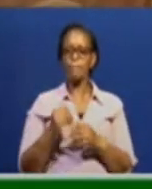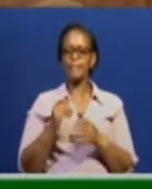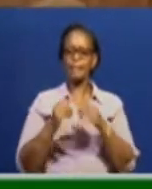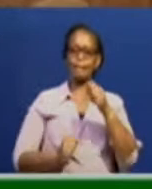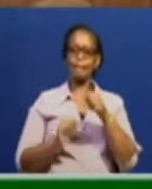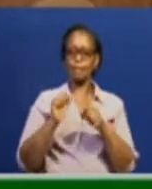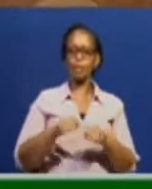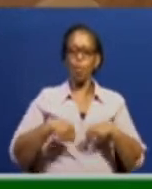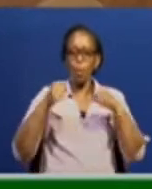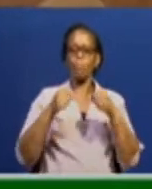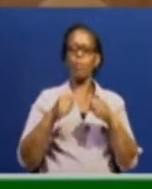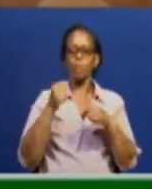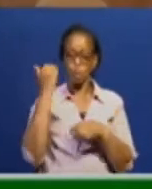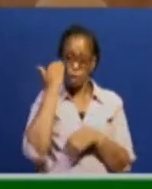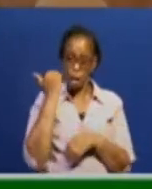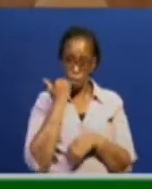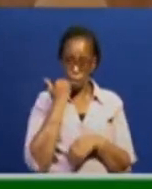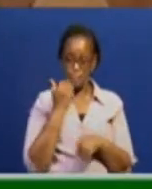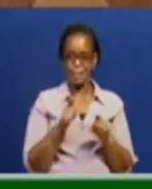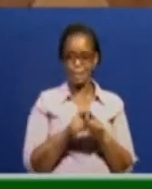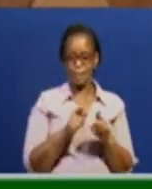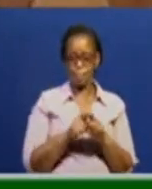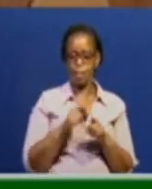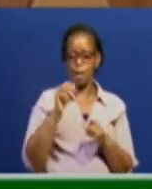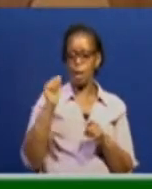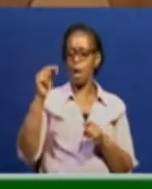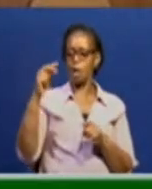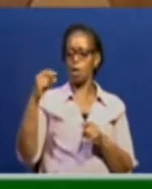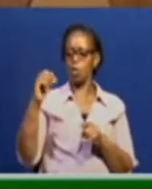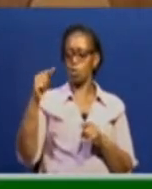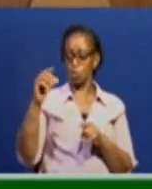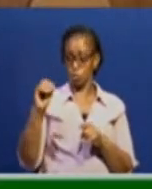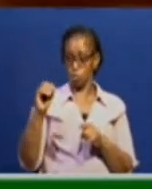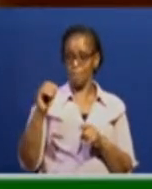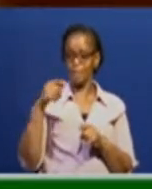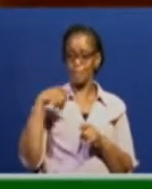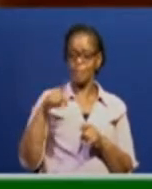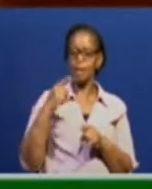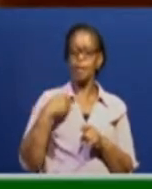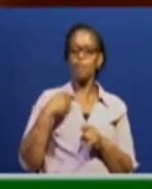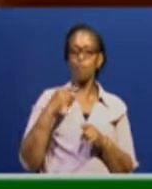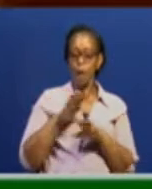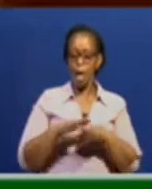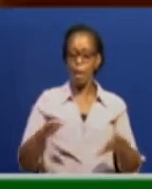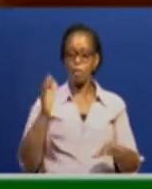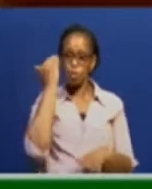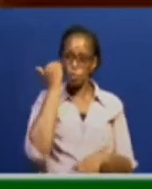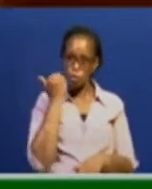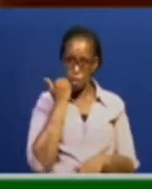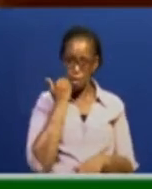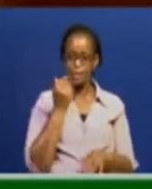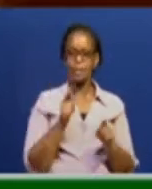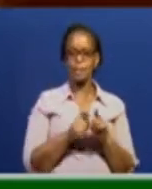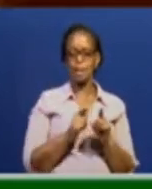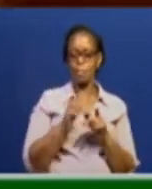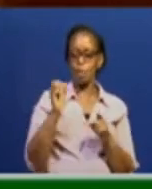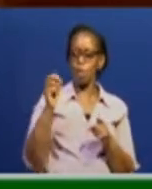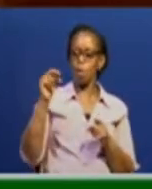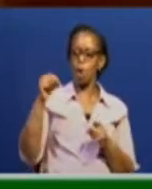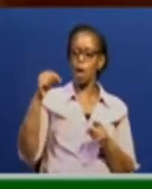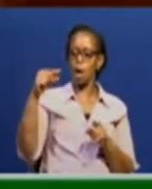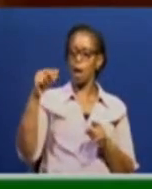Justice Oscar Angote, Presiding Judge, Environmental and Land Court, and Honorable Justice Brian Ongaya,